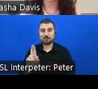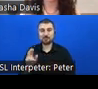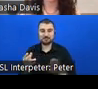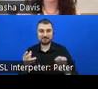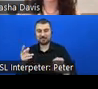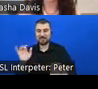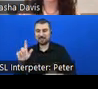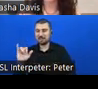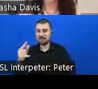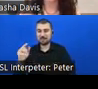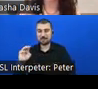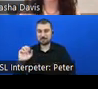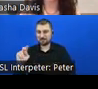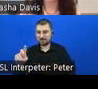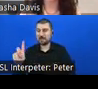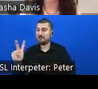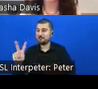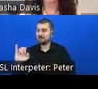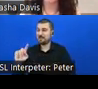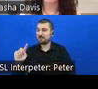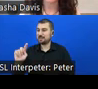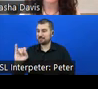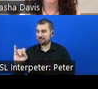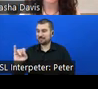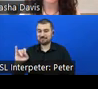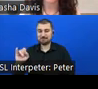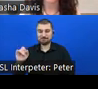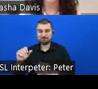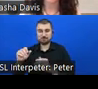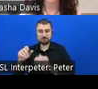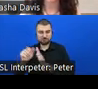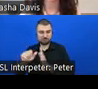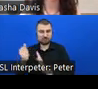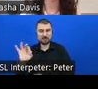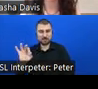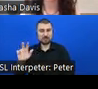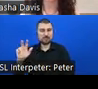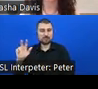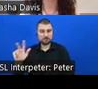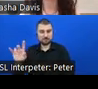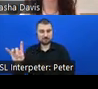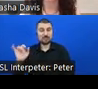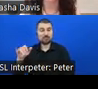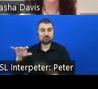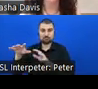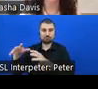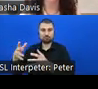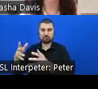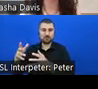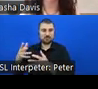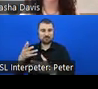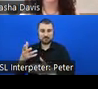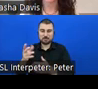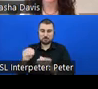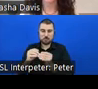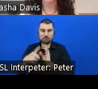vitae piece carved in 1938, which was used as sort of an illustrative work in